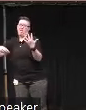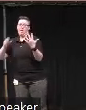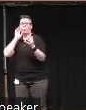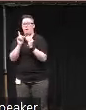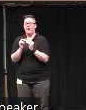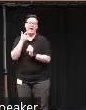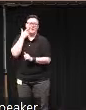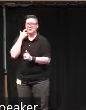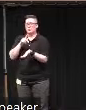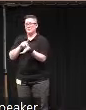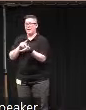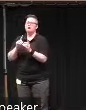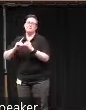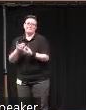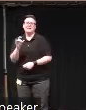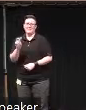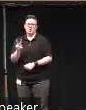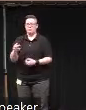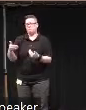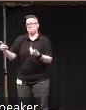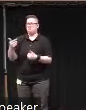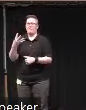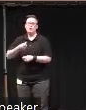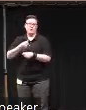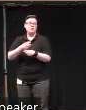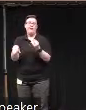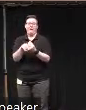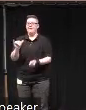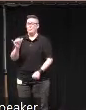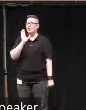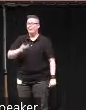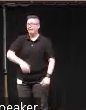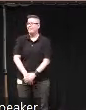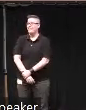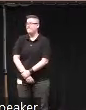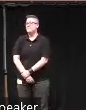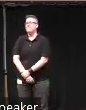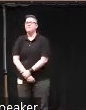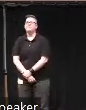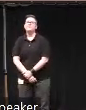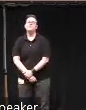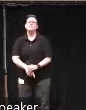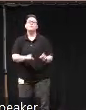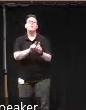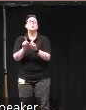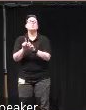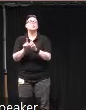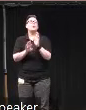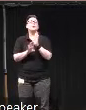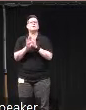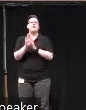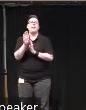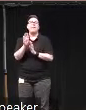adding Addiction Psychiatry Division over the next few years as well. We also developed